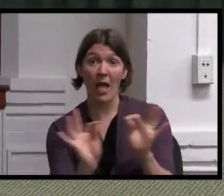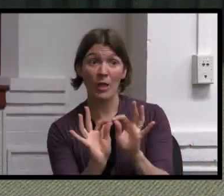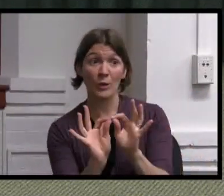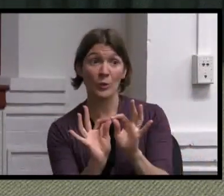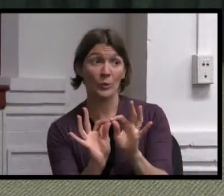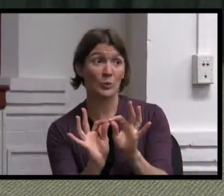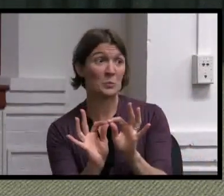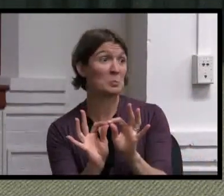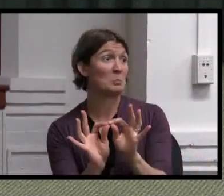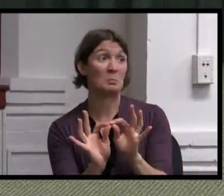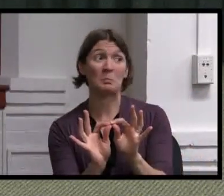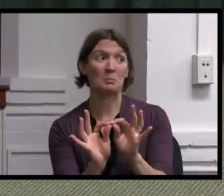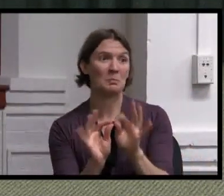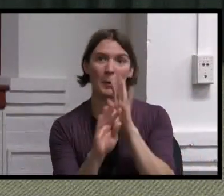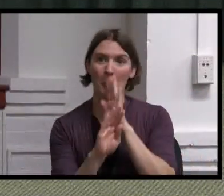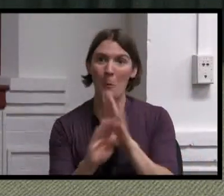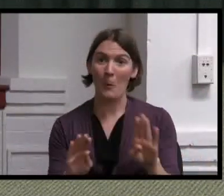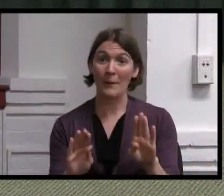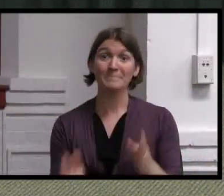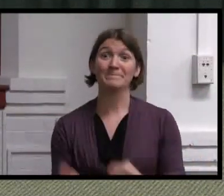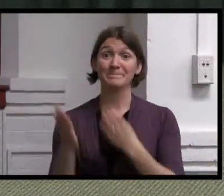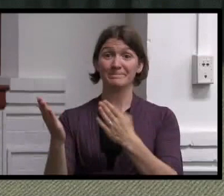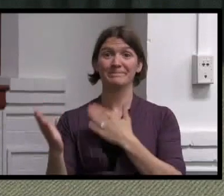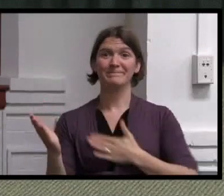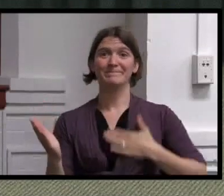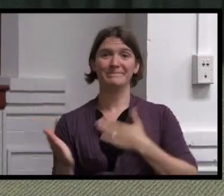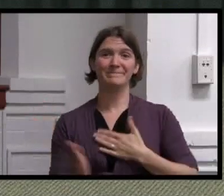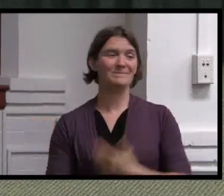All right. Would anyone like to make a motion